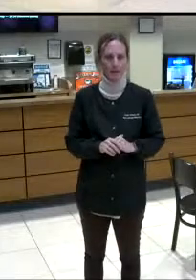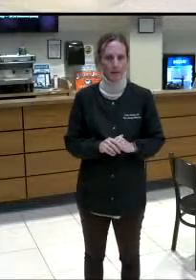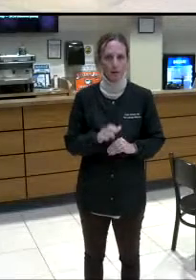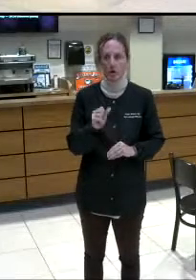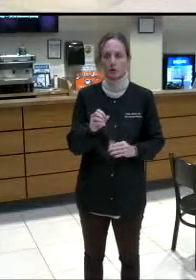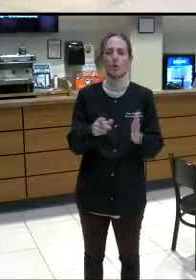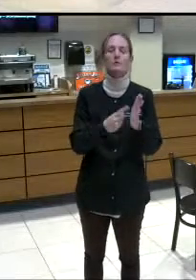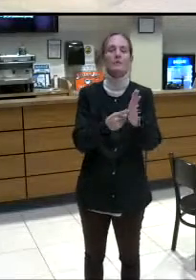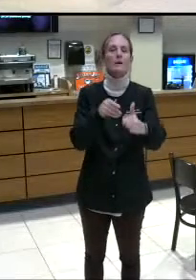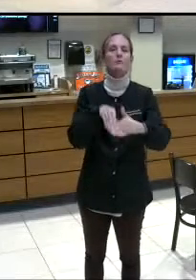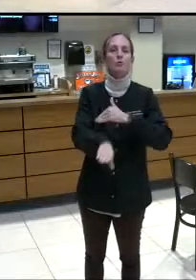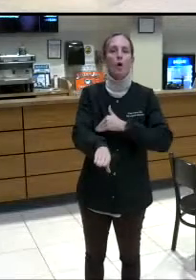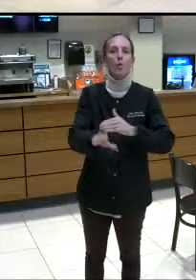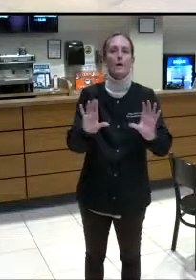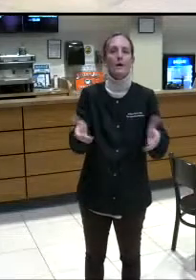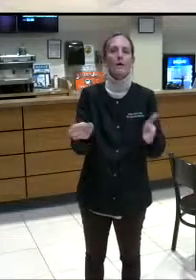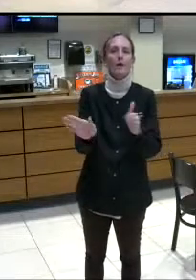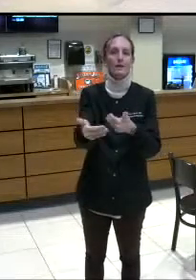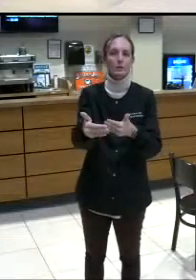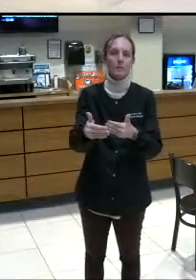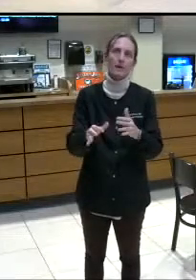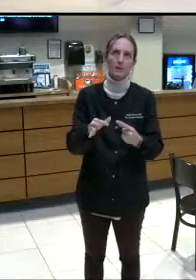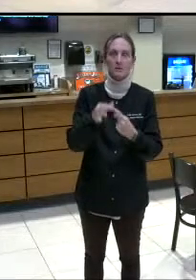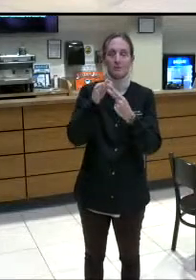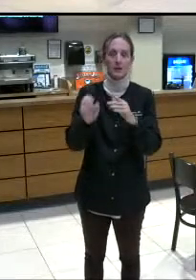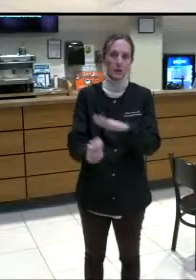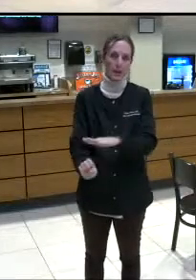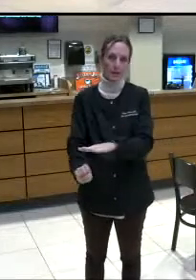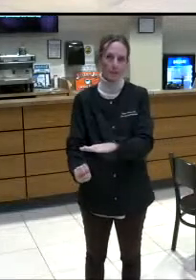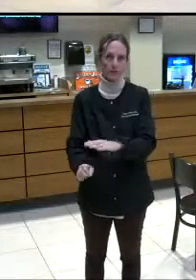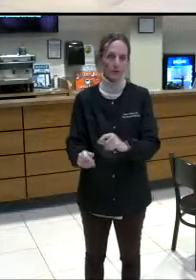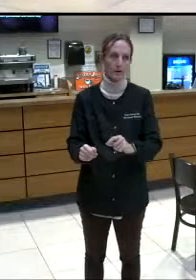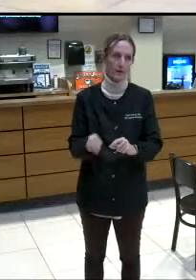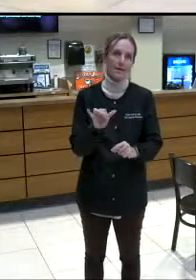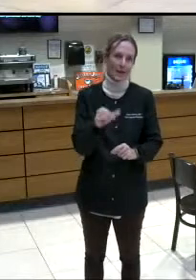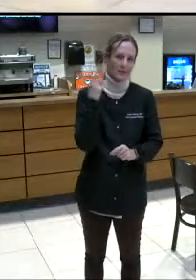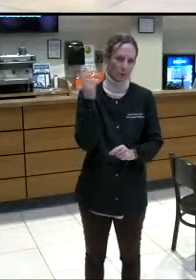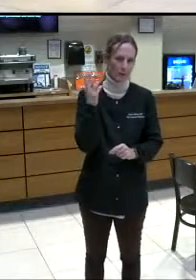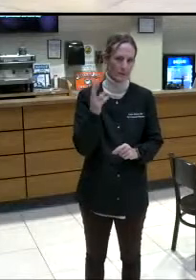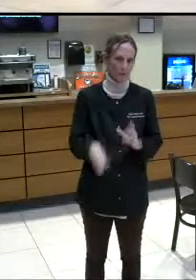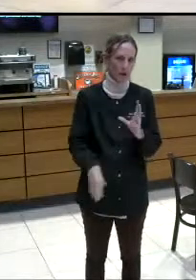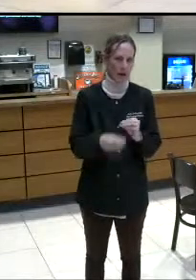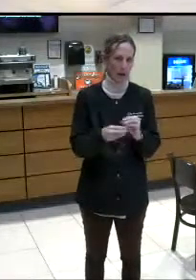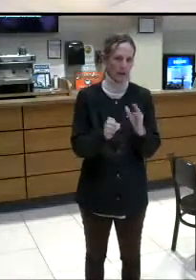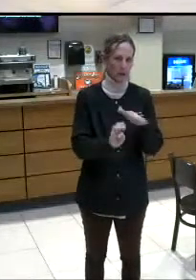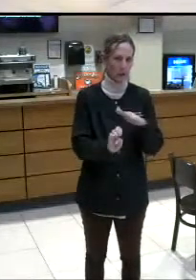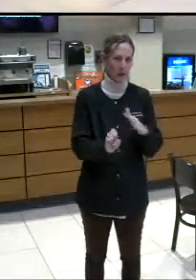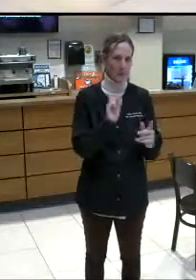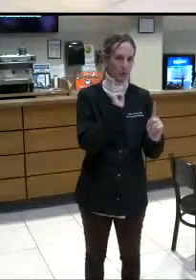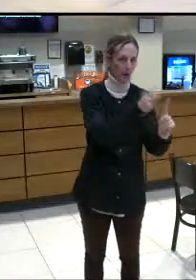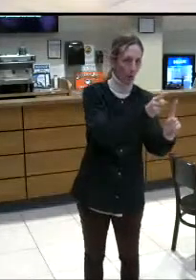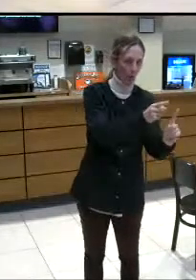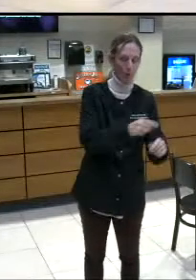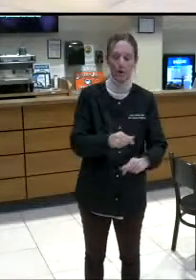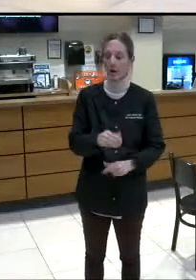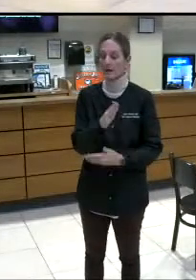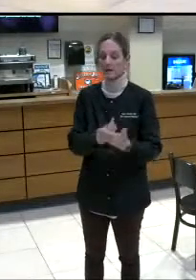classroom and a teacher, especially at an elementary, which is the reason that it's an elementary goal, is very versed